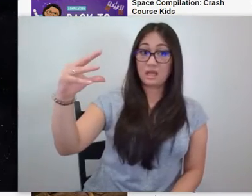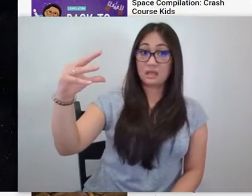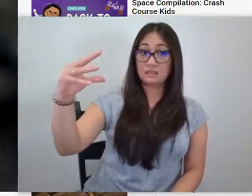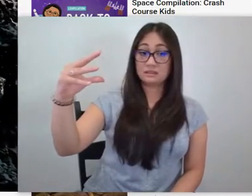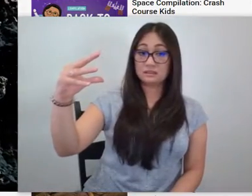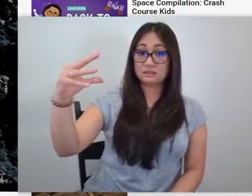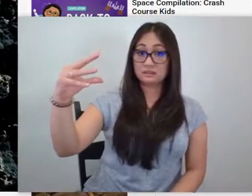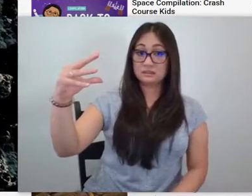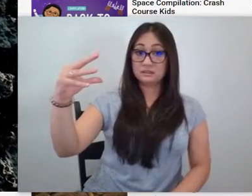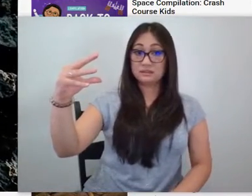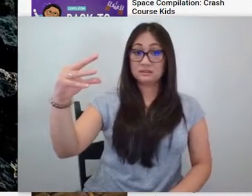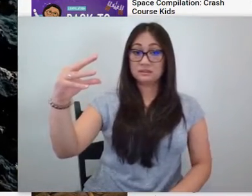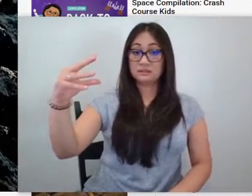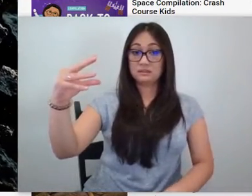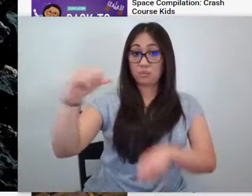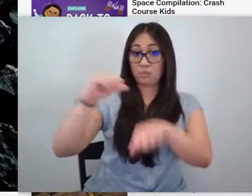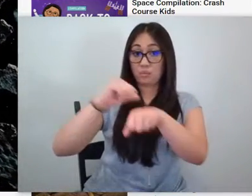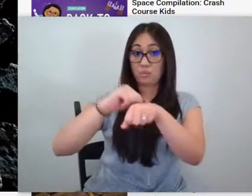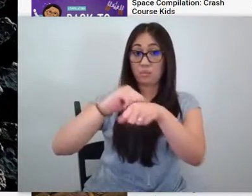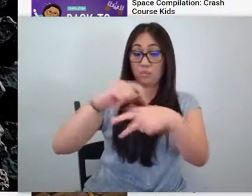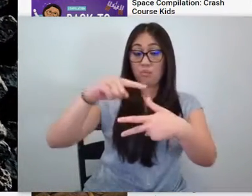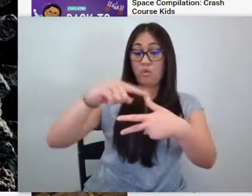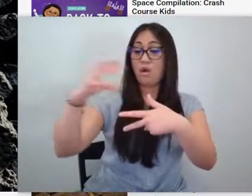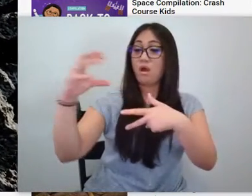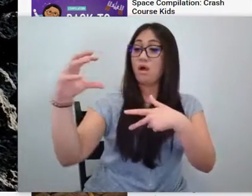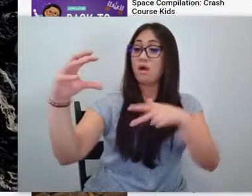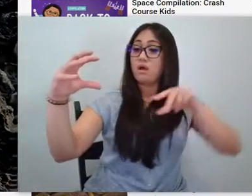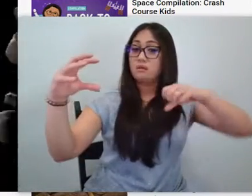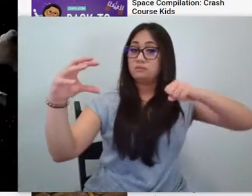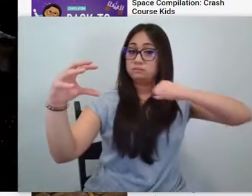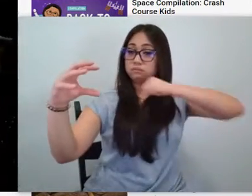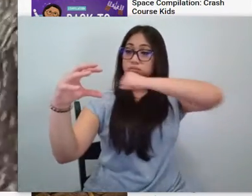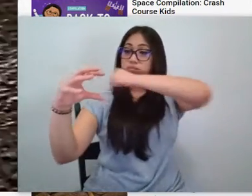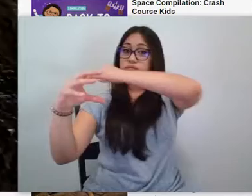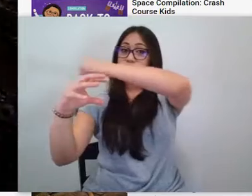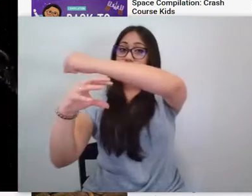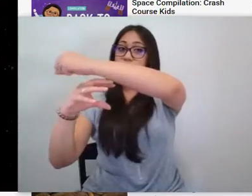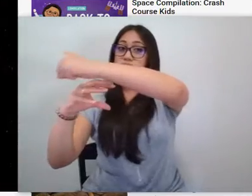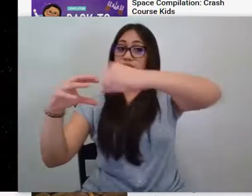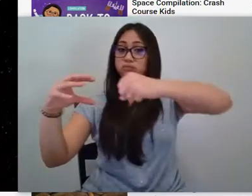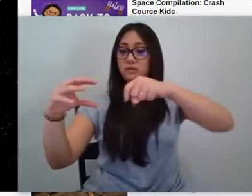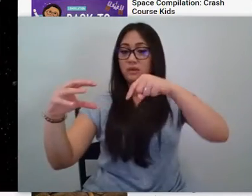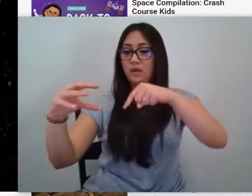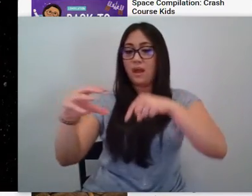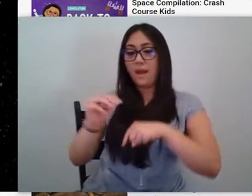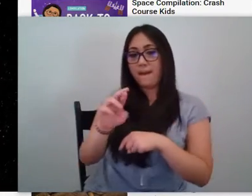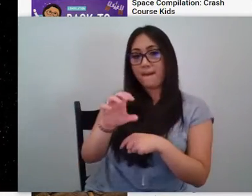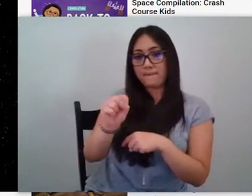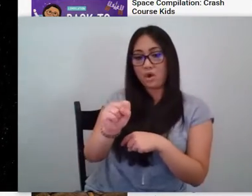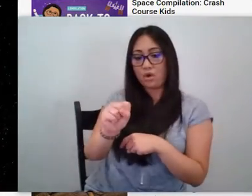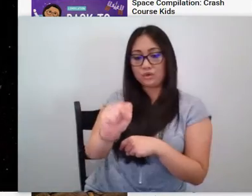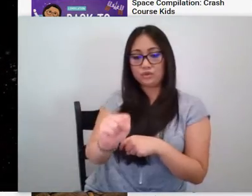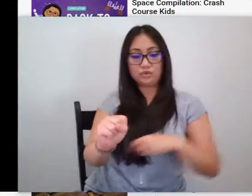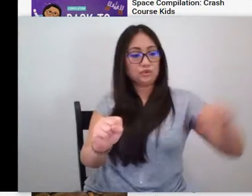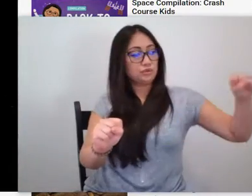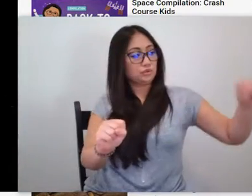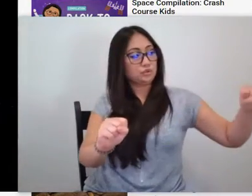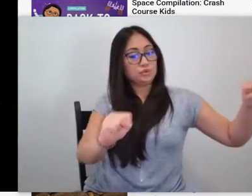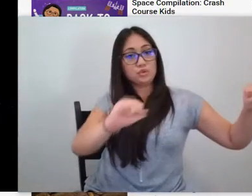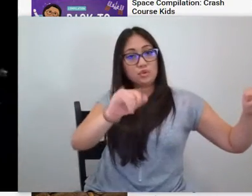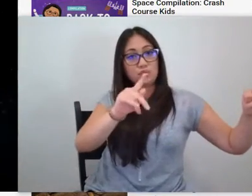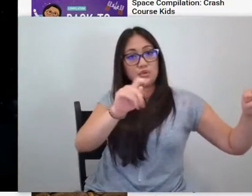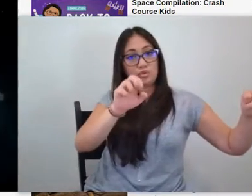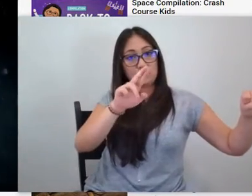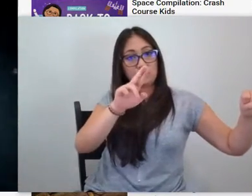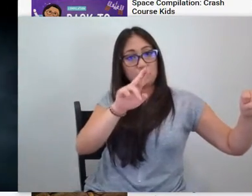between Mars and Jupiter called the Asteroid Belt. The Asteroid Belt has an inner and outer part. The